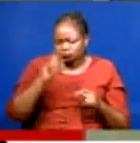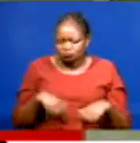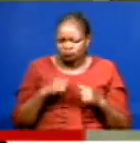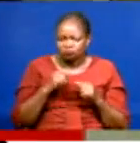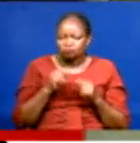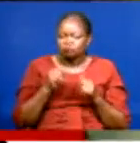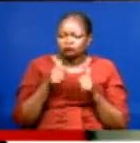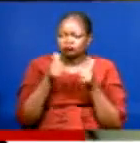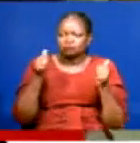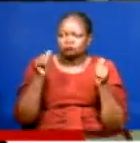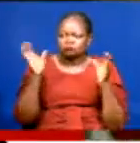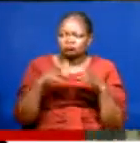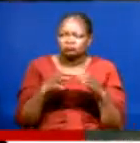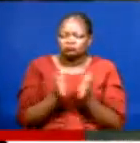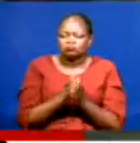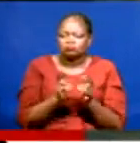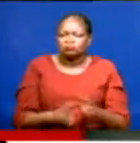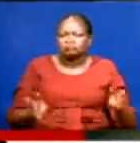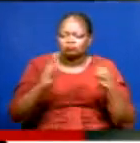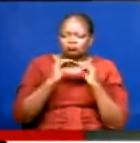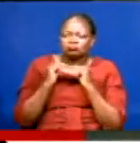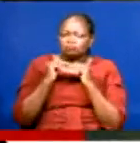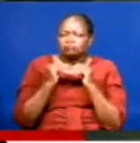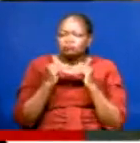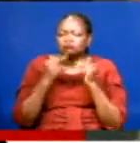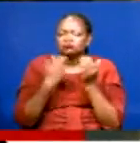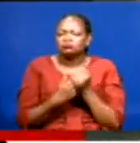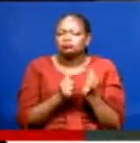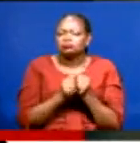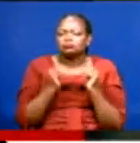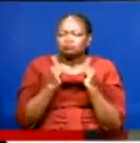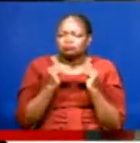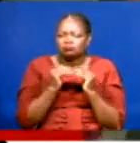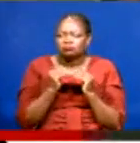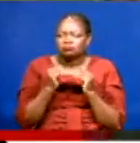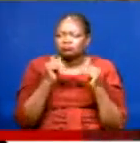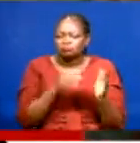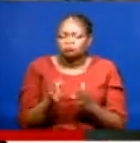communities, and they are valued as equal partners with equal opportunities. So that's what